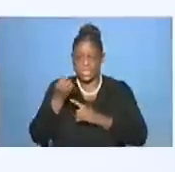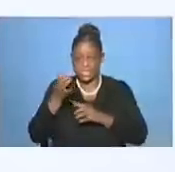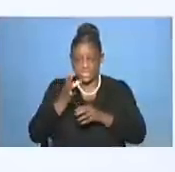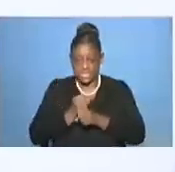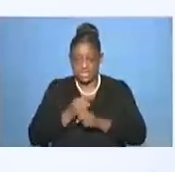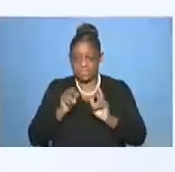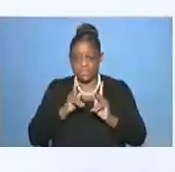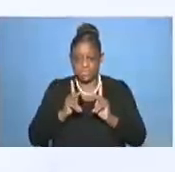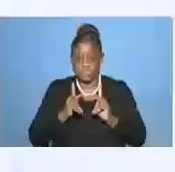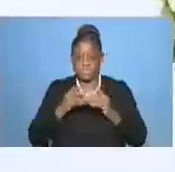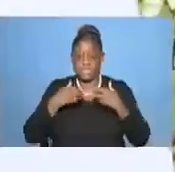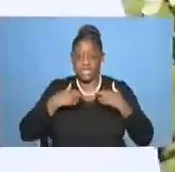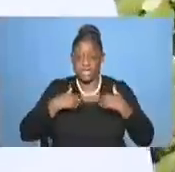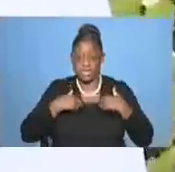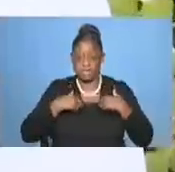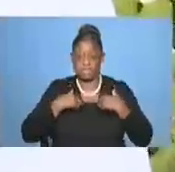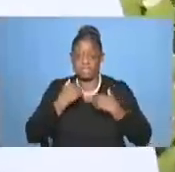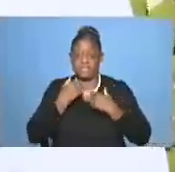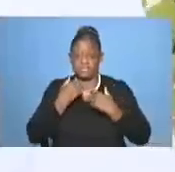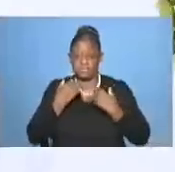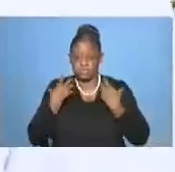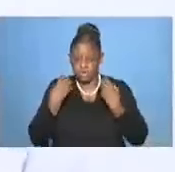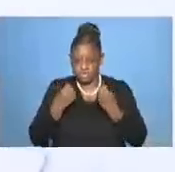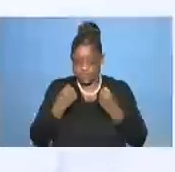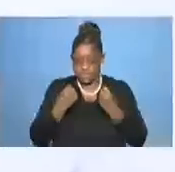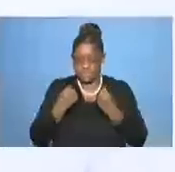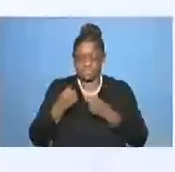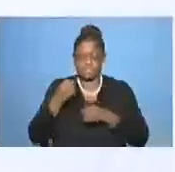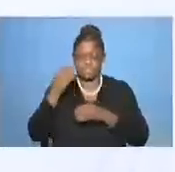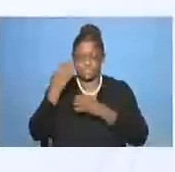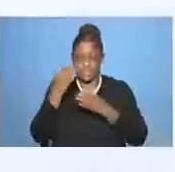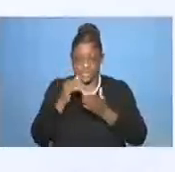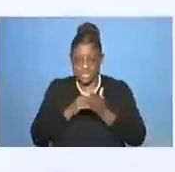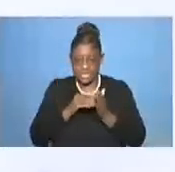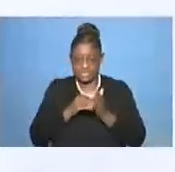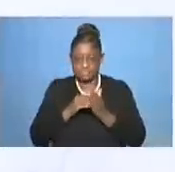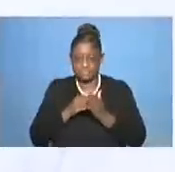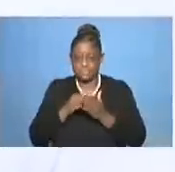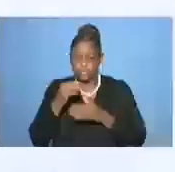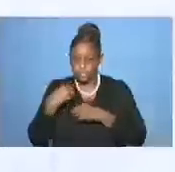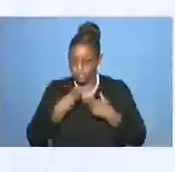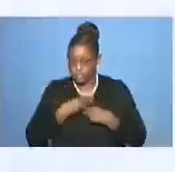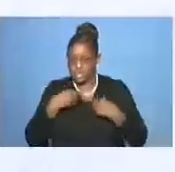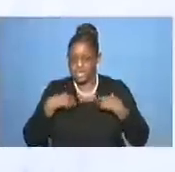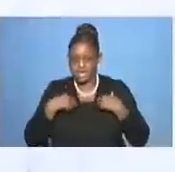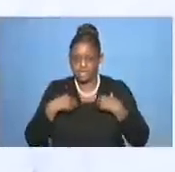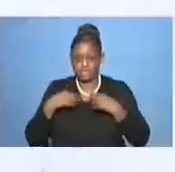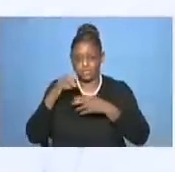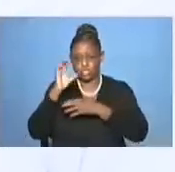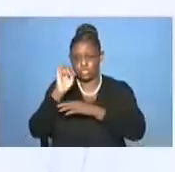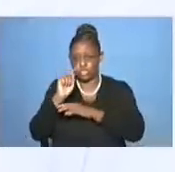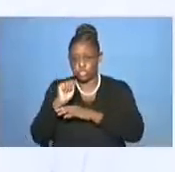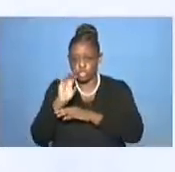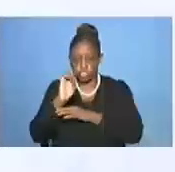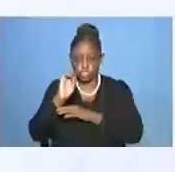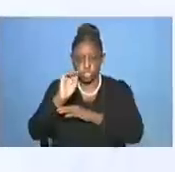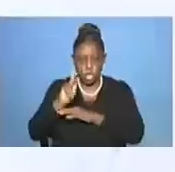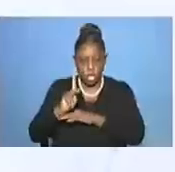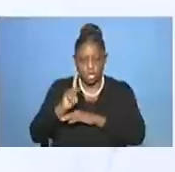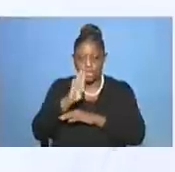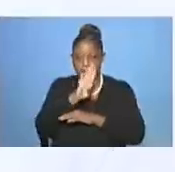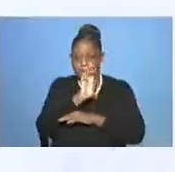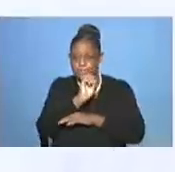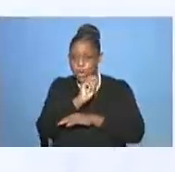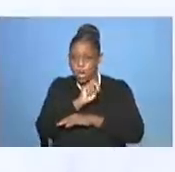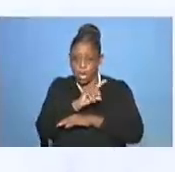have confidence against. This is a market correction, just like how you have corrections that take place in the stock market, in the bond market, in the